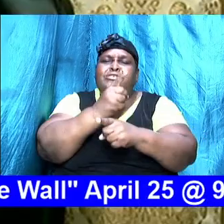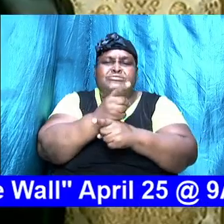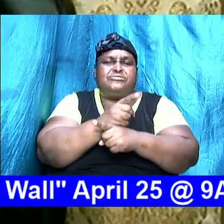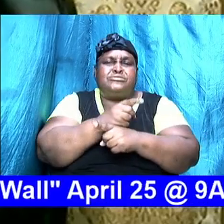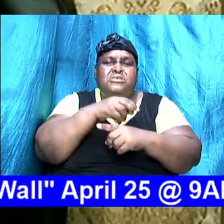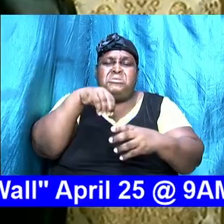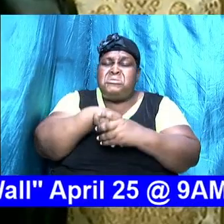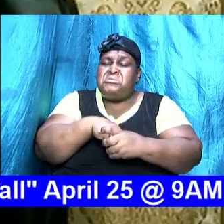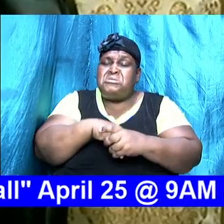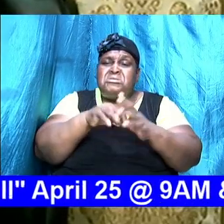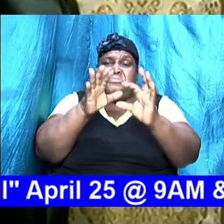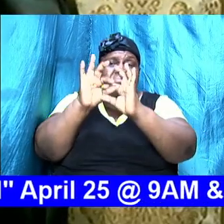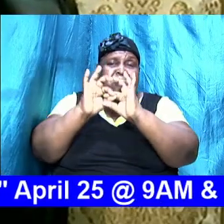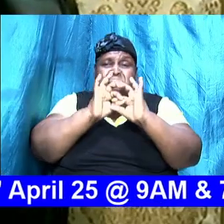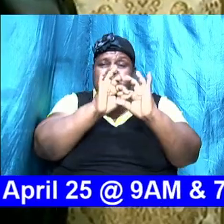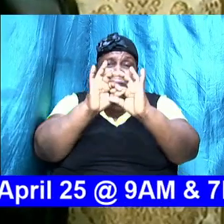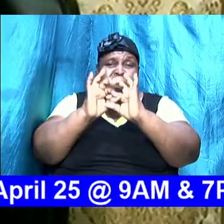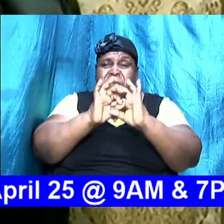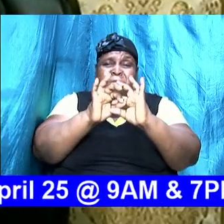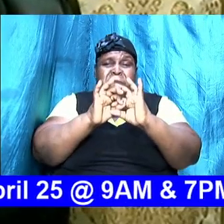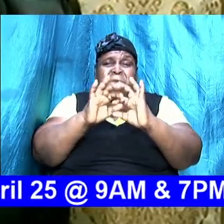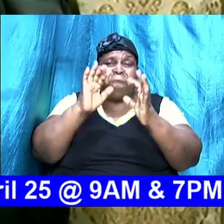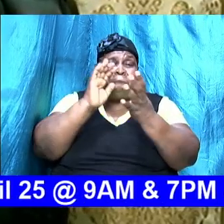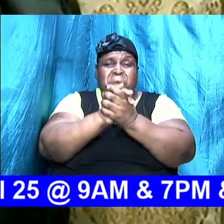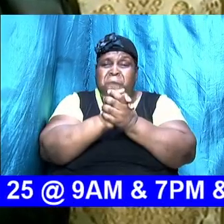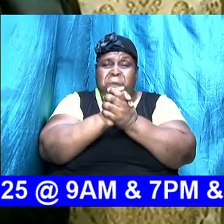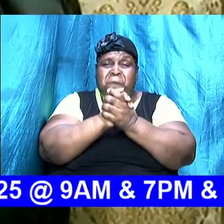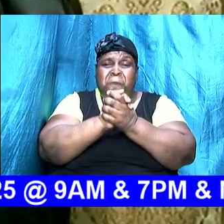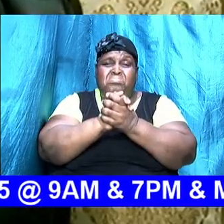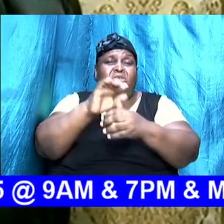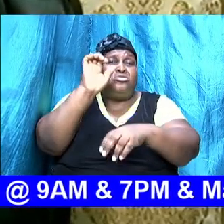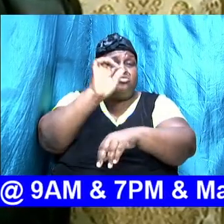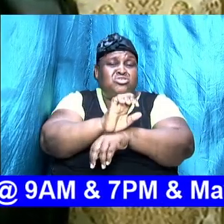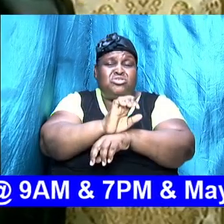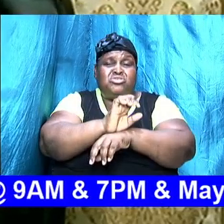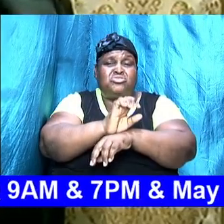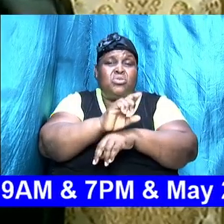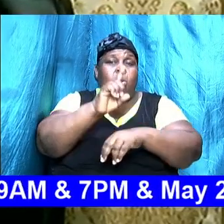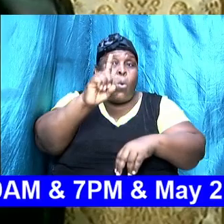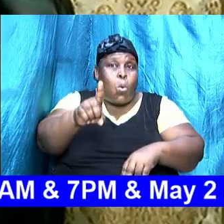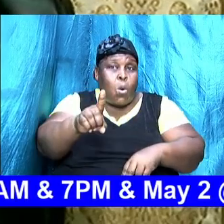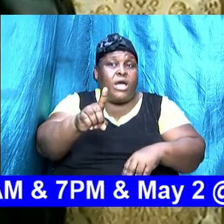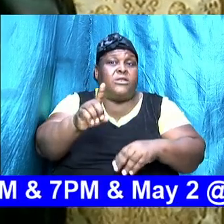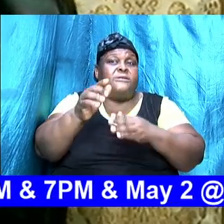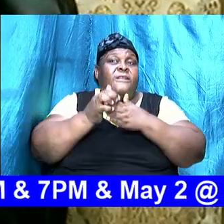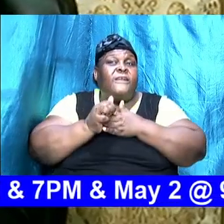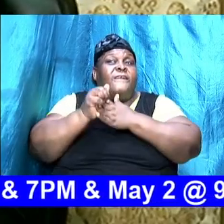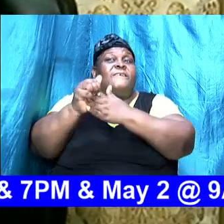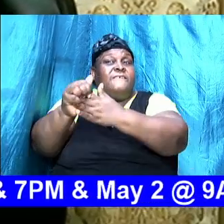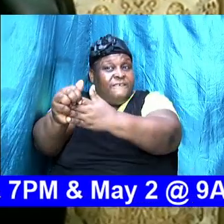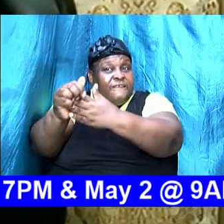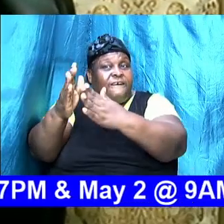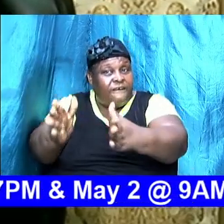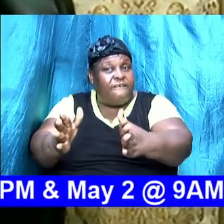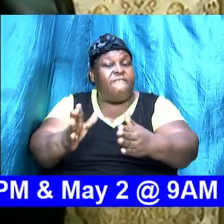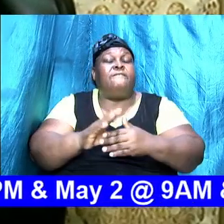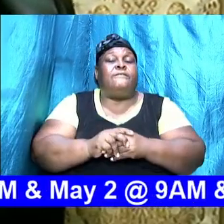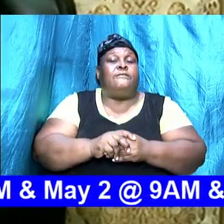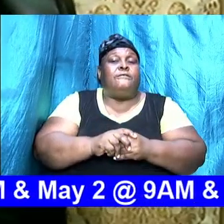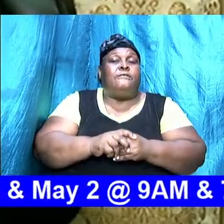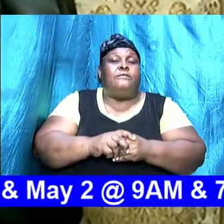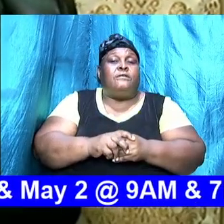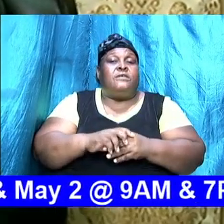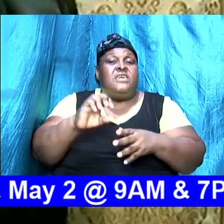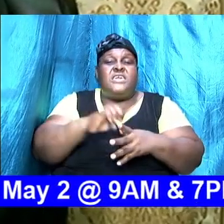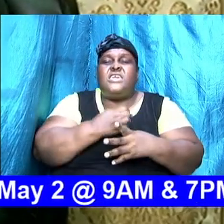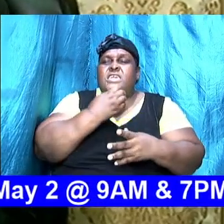institution, in the church or in marriage, there is one head. And we said it before. And even if you